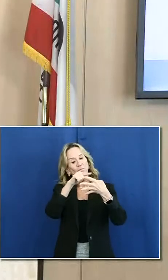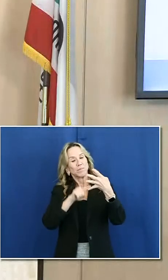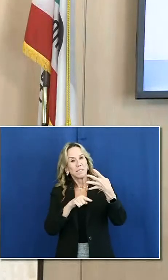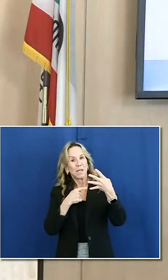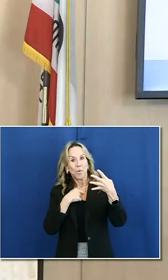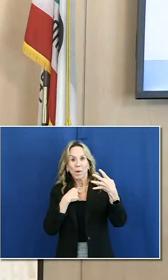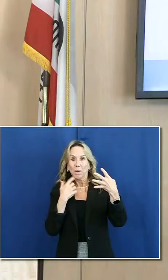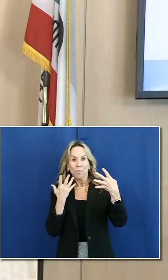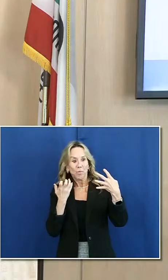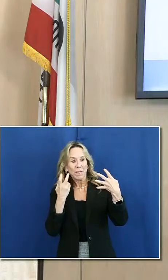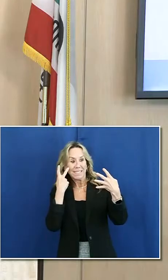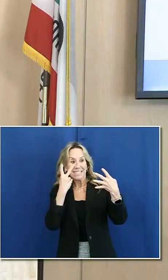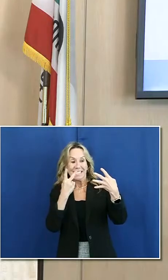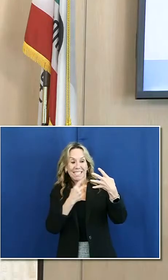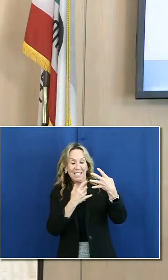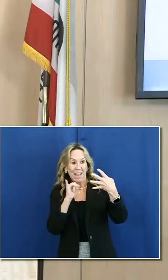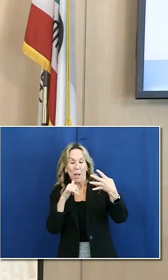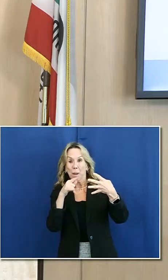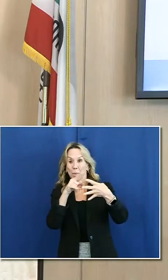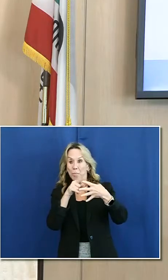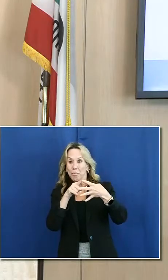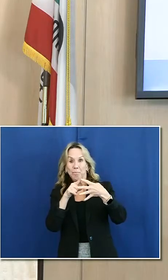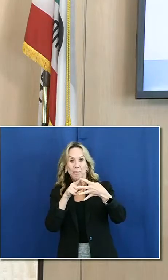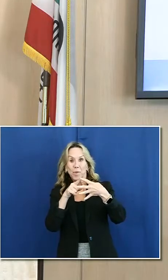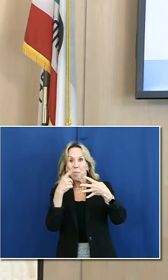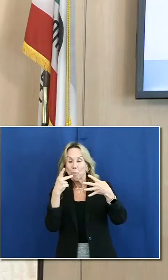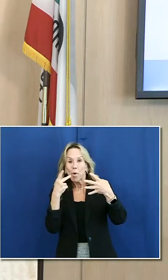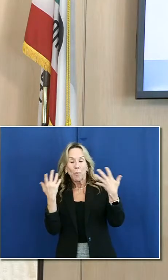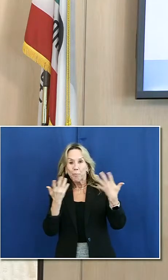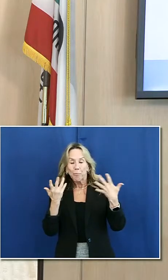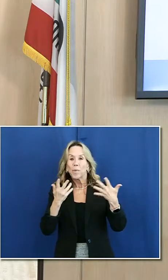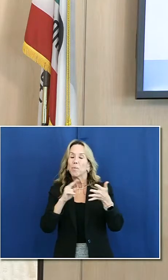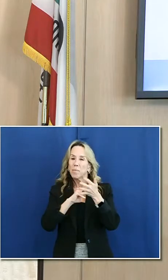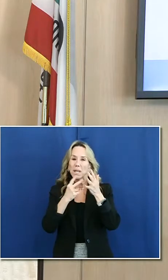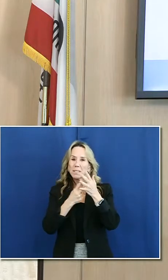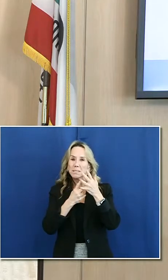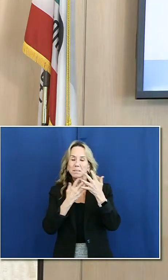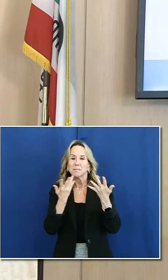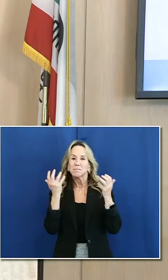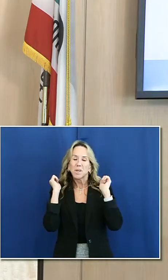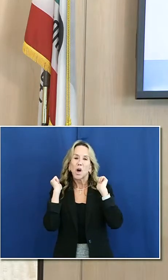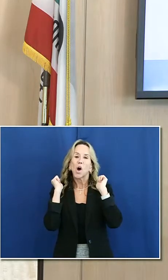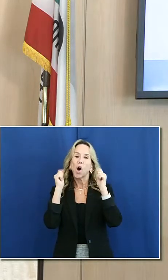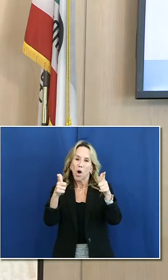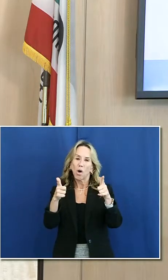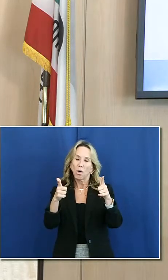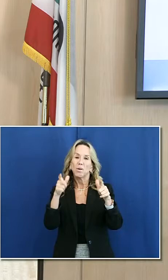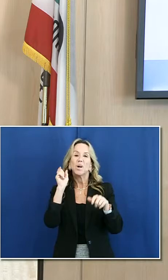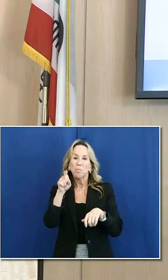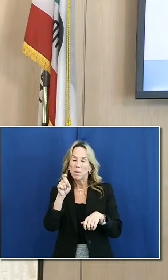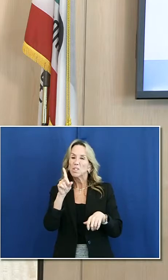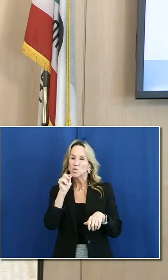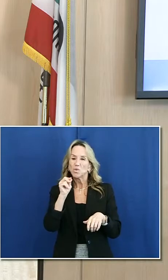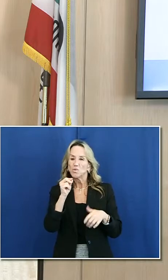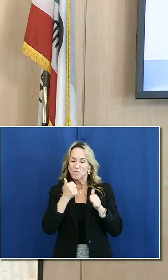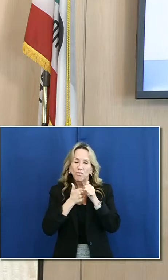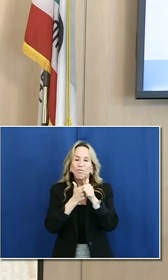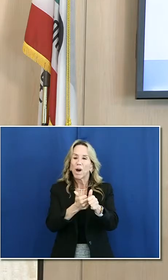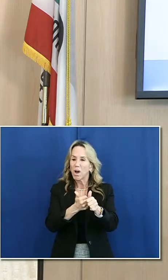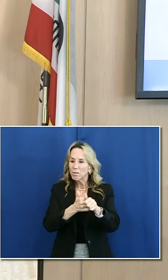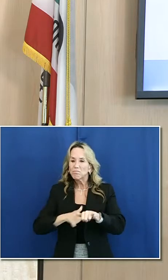system to the purple tier will require that all of us follow the best practices